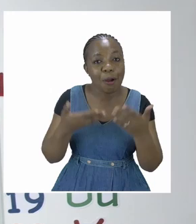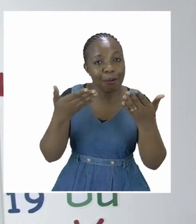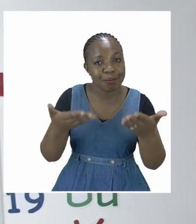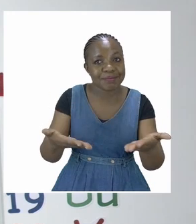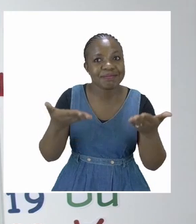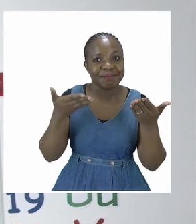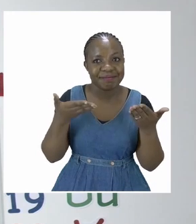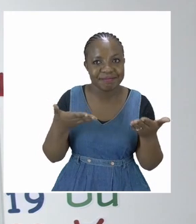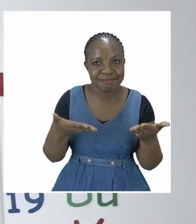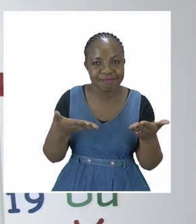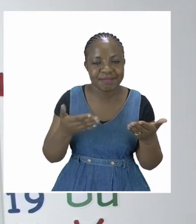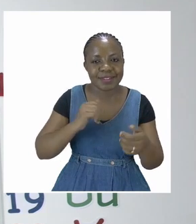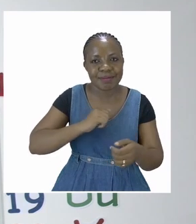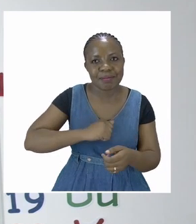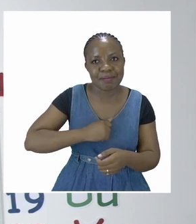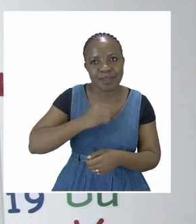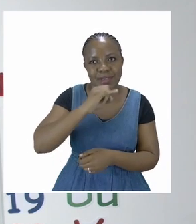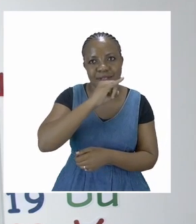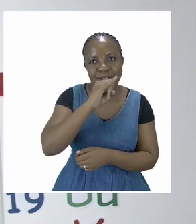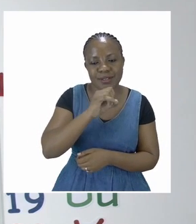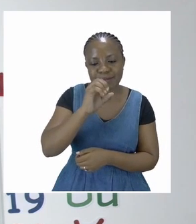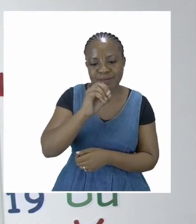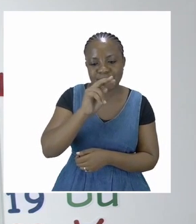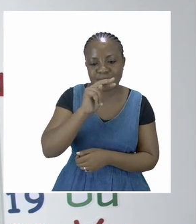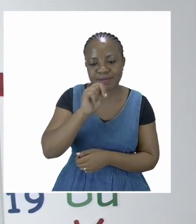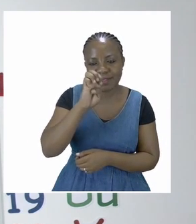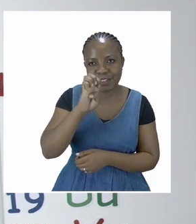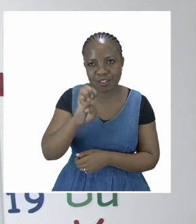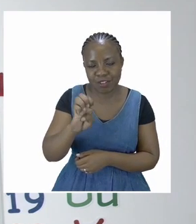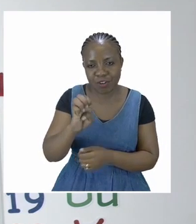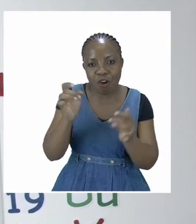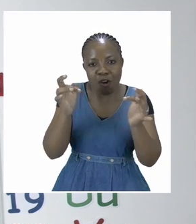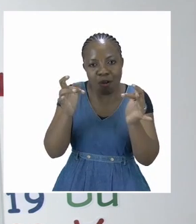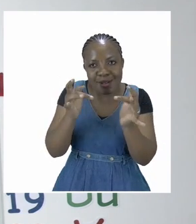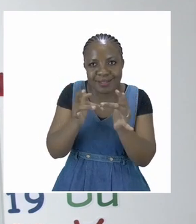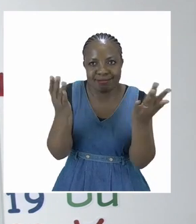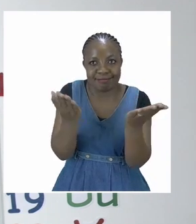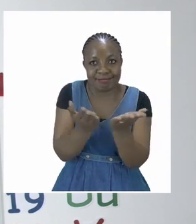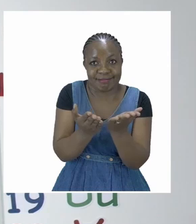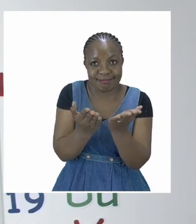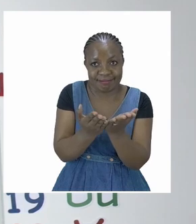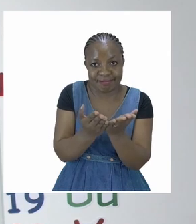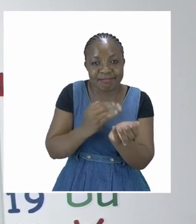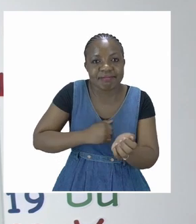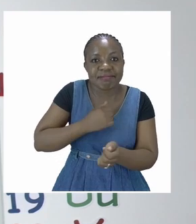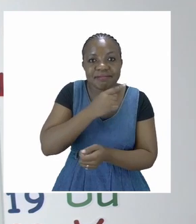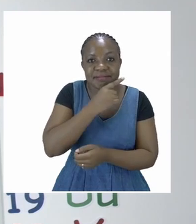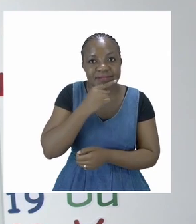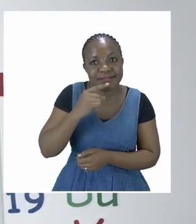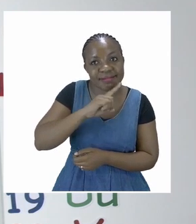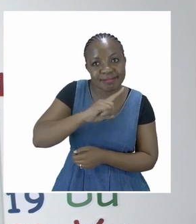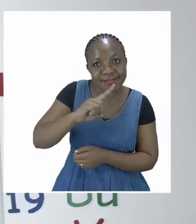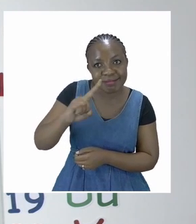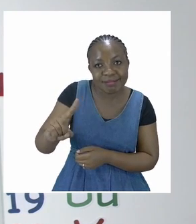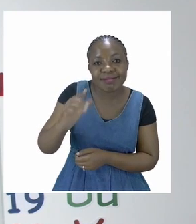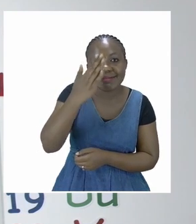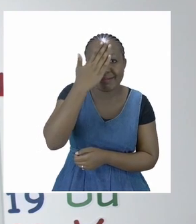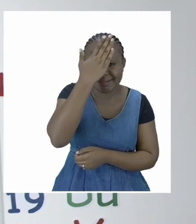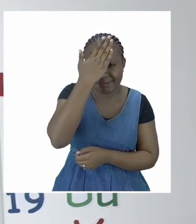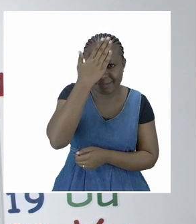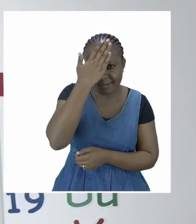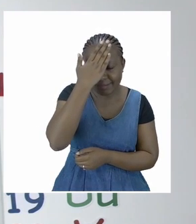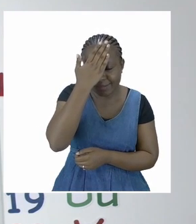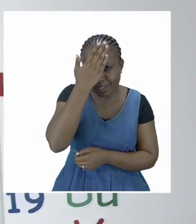Welcome to My Zone Online School. My name is Teacher Mutsa. Get your education